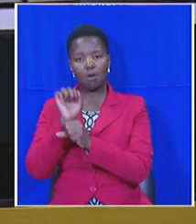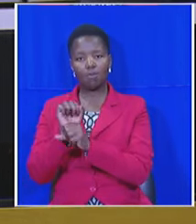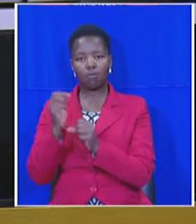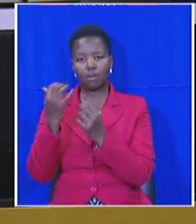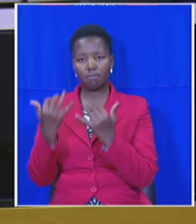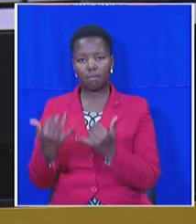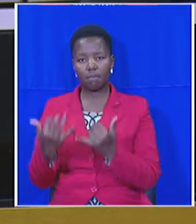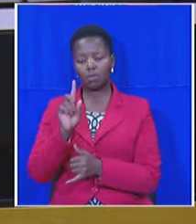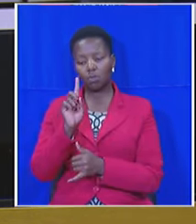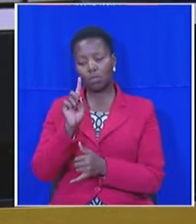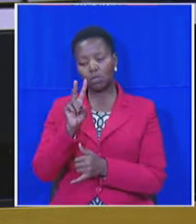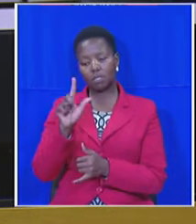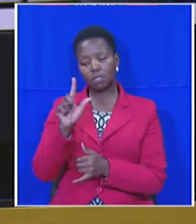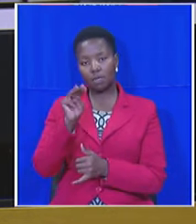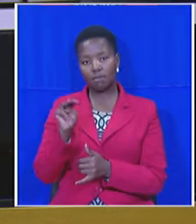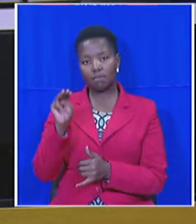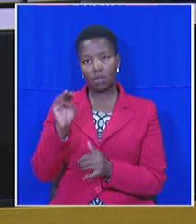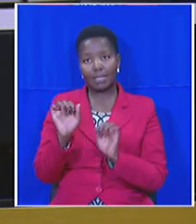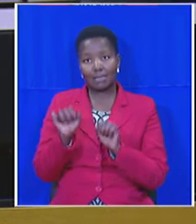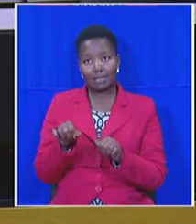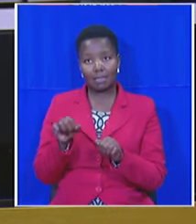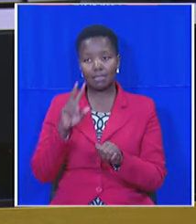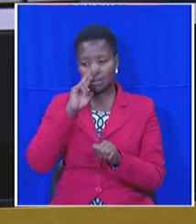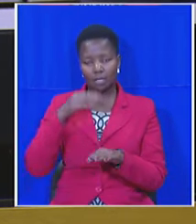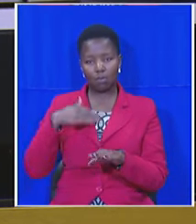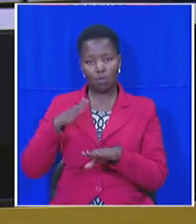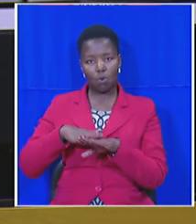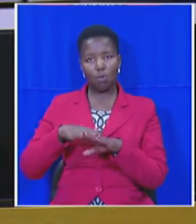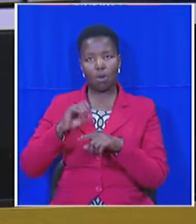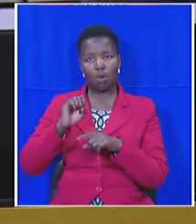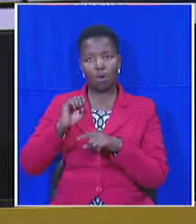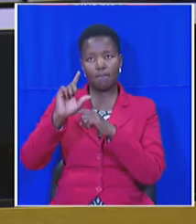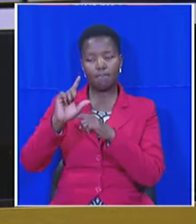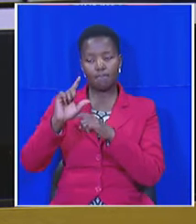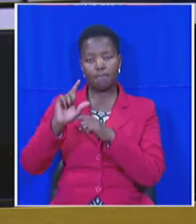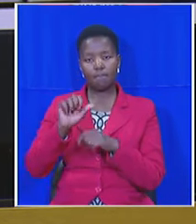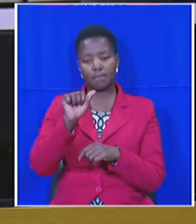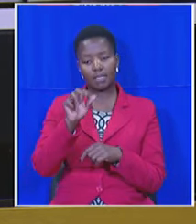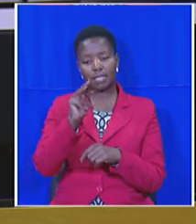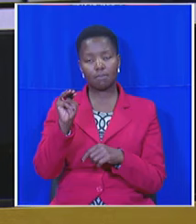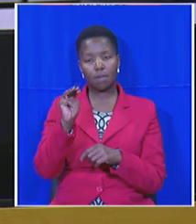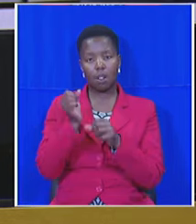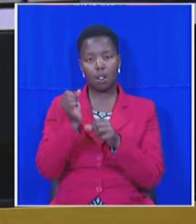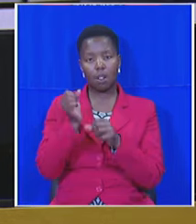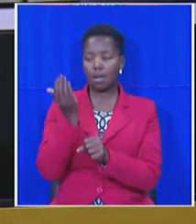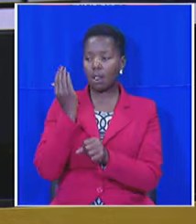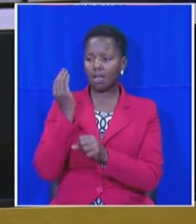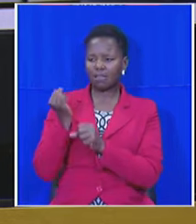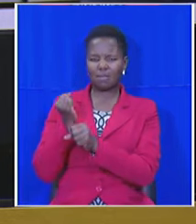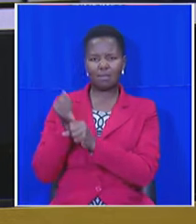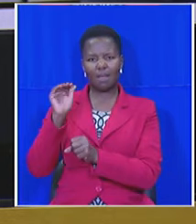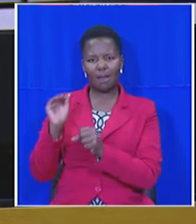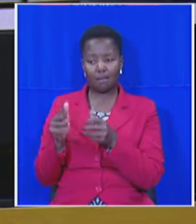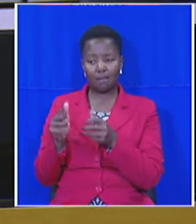127 million. Although there is a 6 million more that is more than in the previous financial year, but this